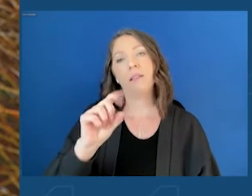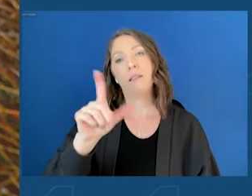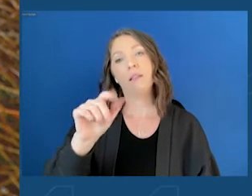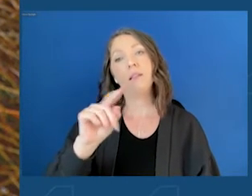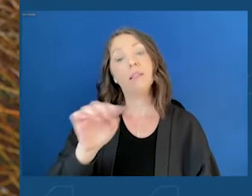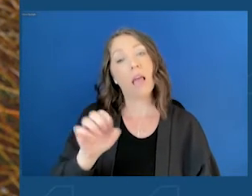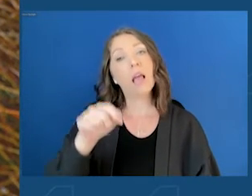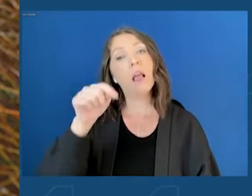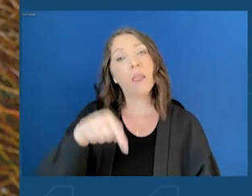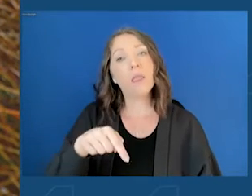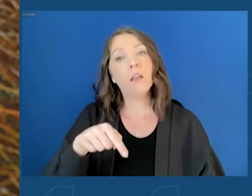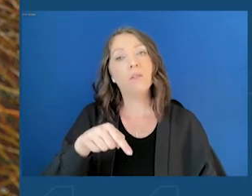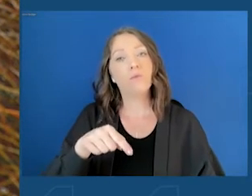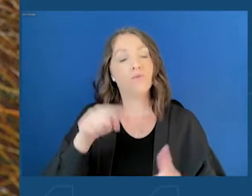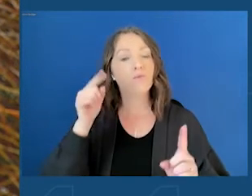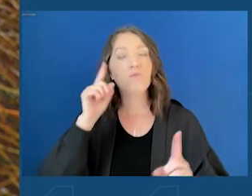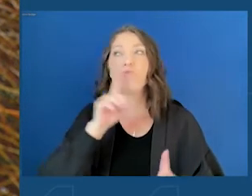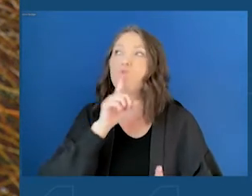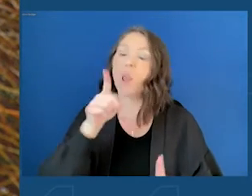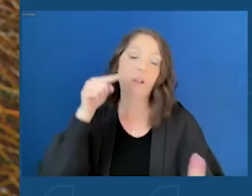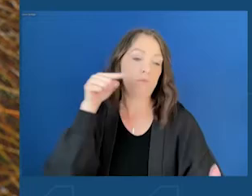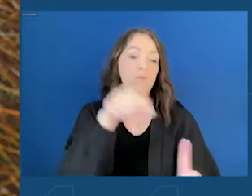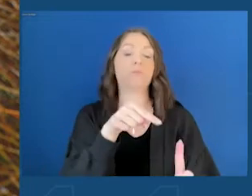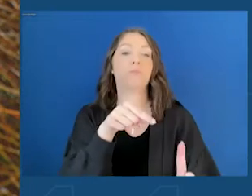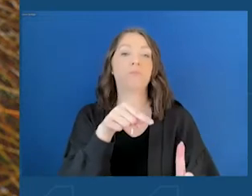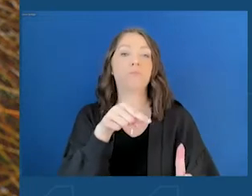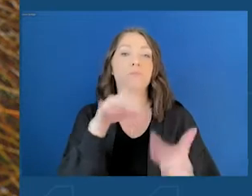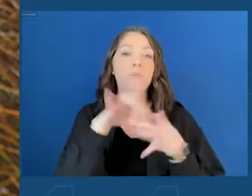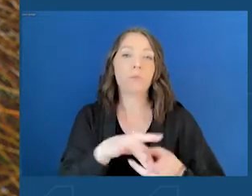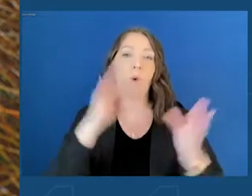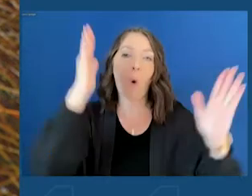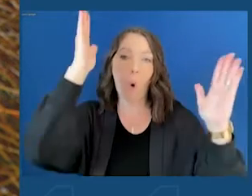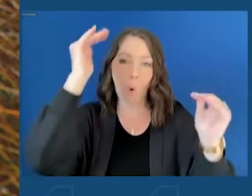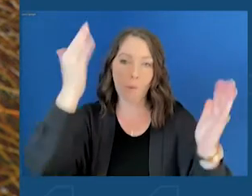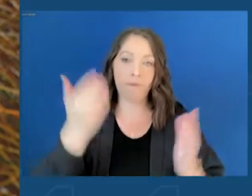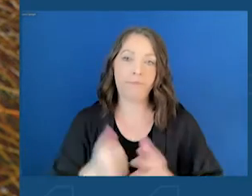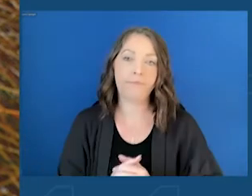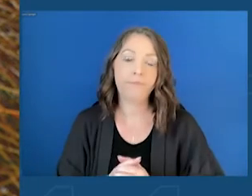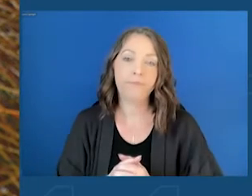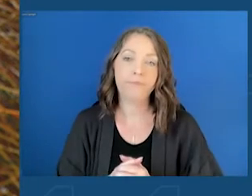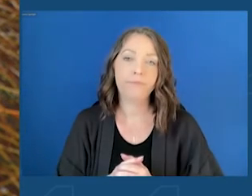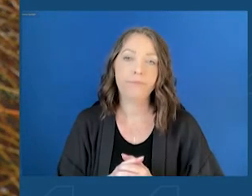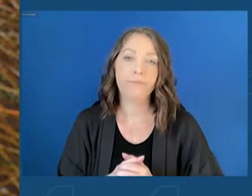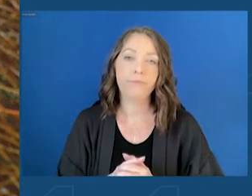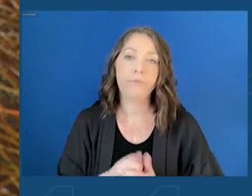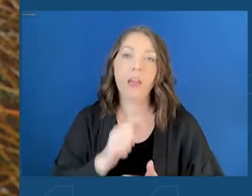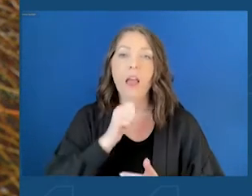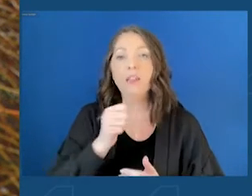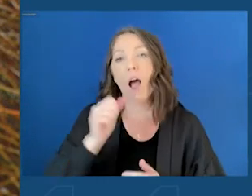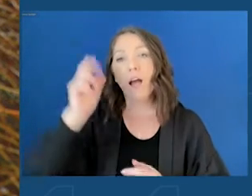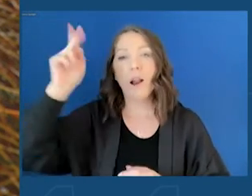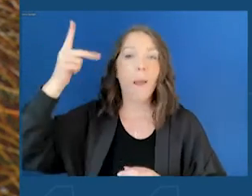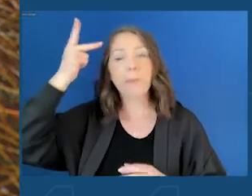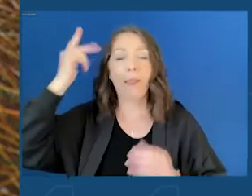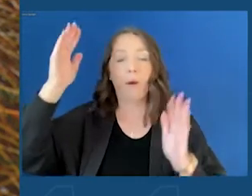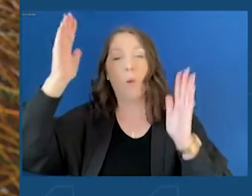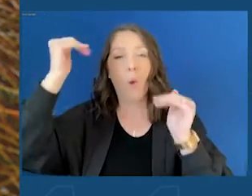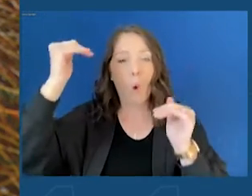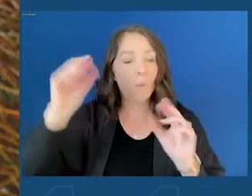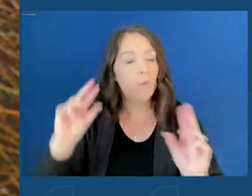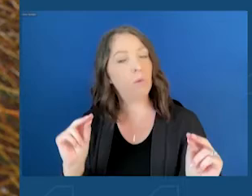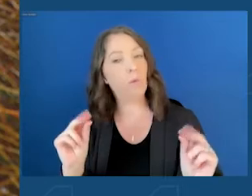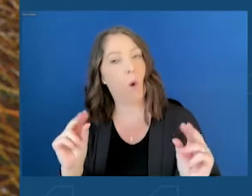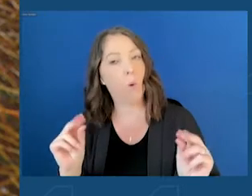fundamentally about hope. And not hope in the political sense of the word,